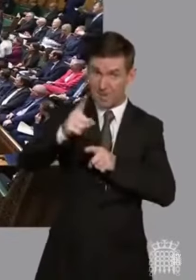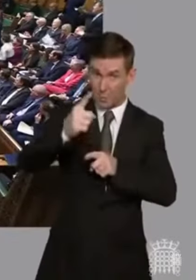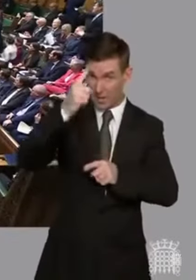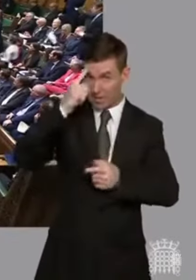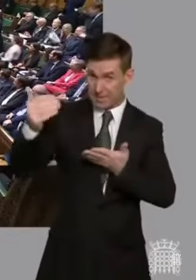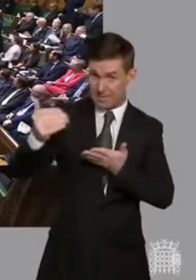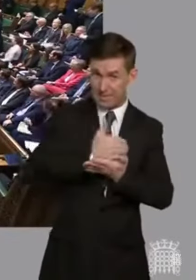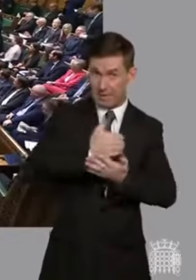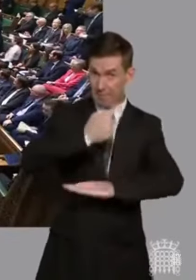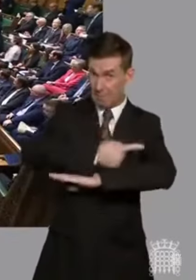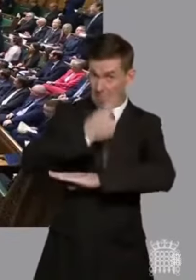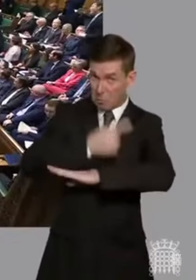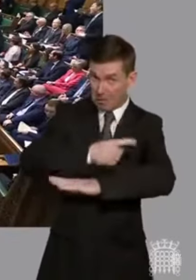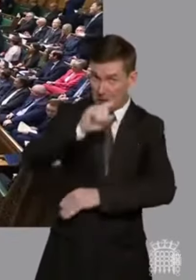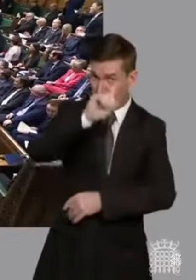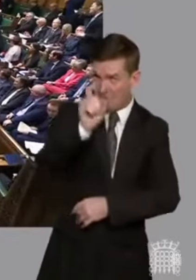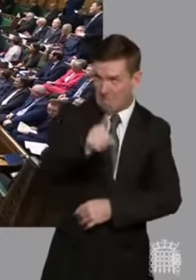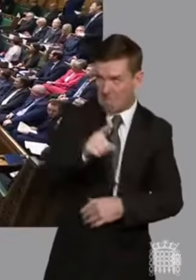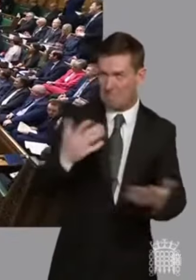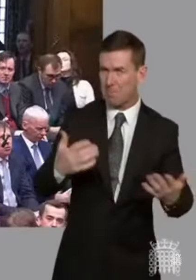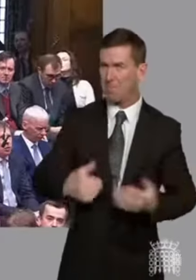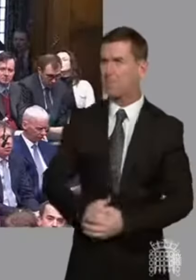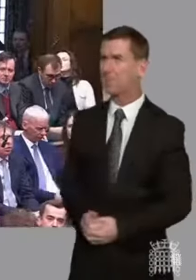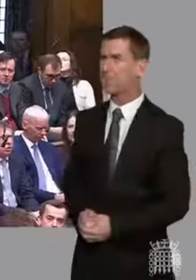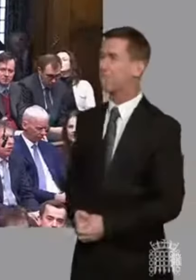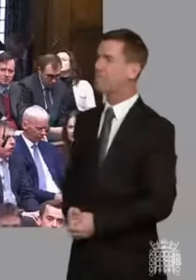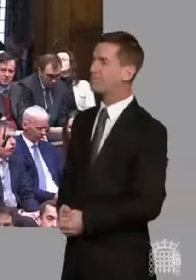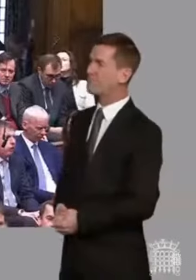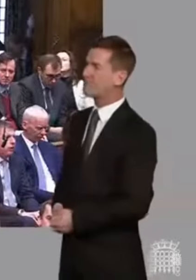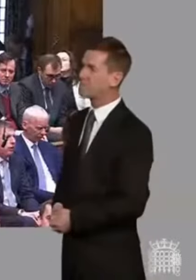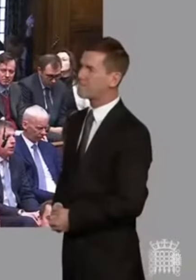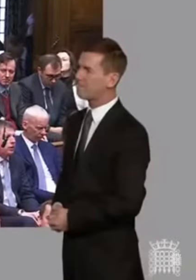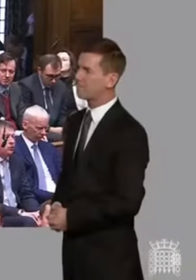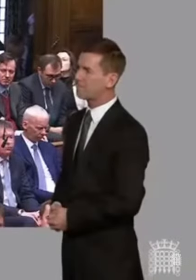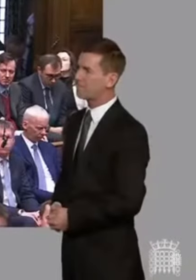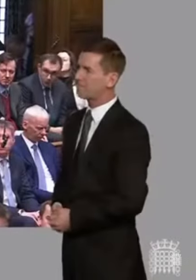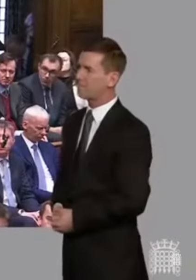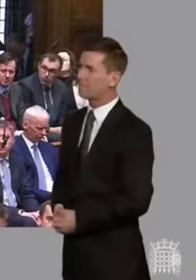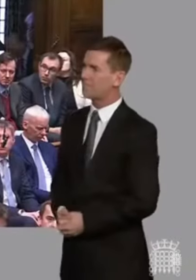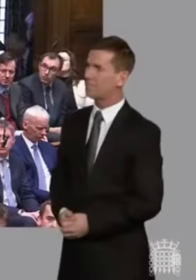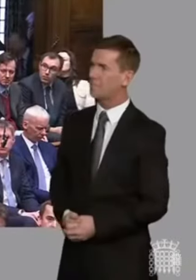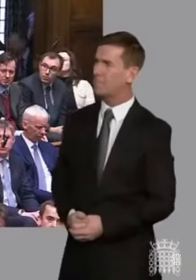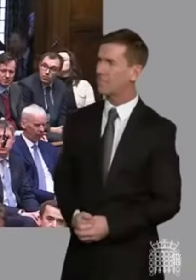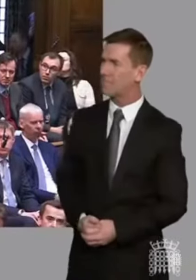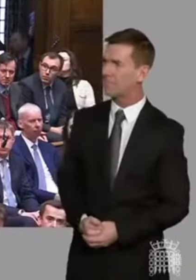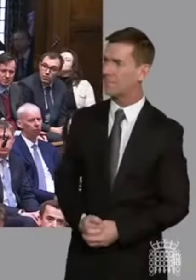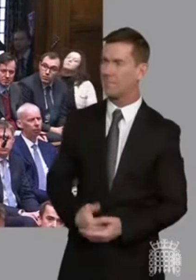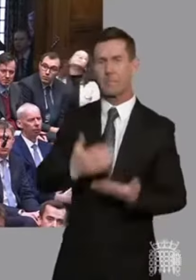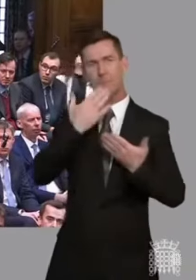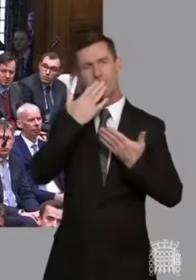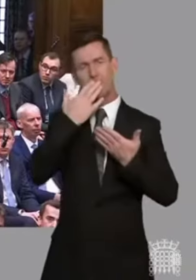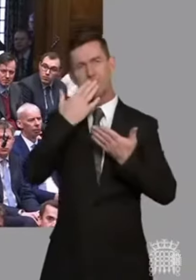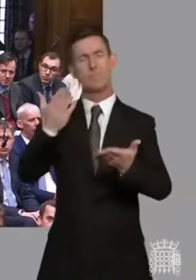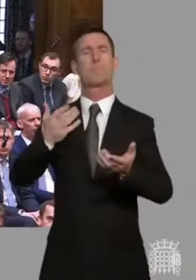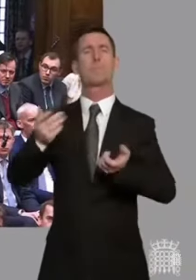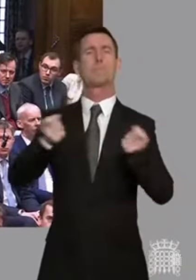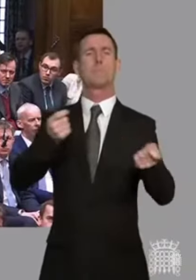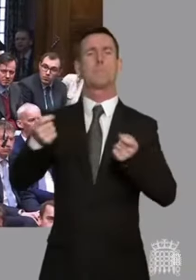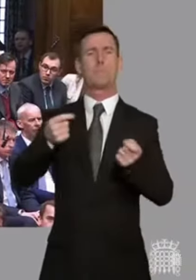Thank you, Mr. Speaker. After she was kidnapped and shot, Emily Damari was held